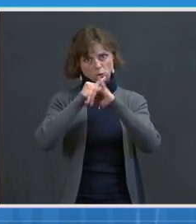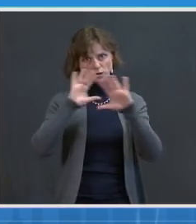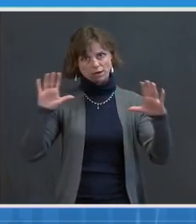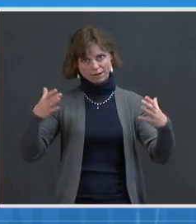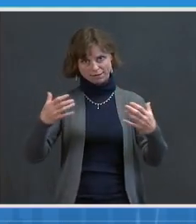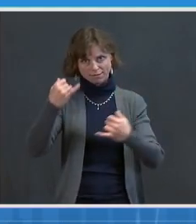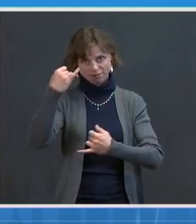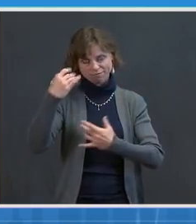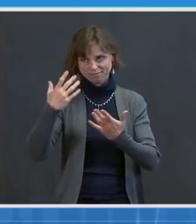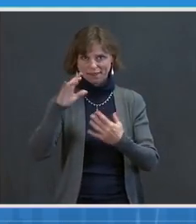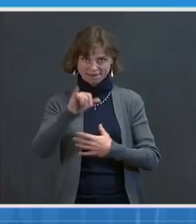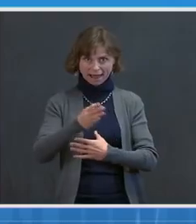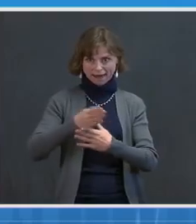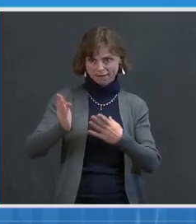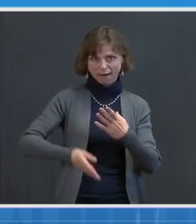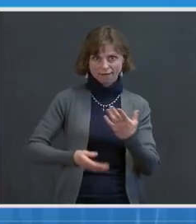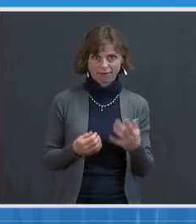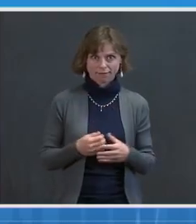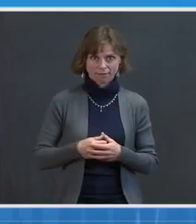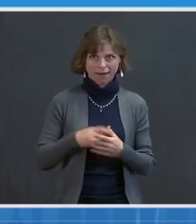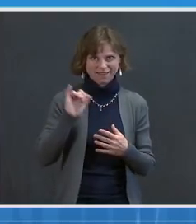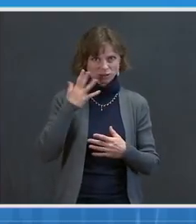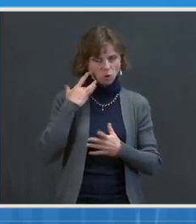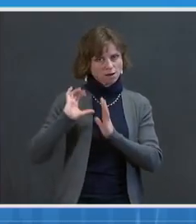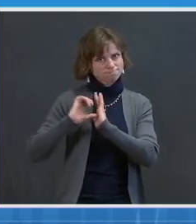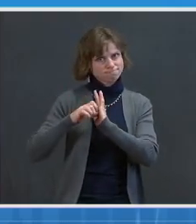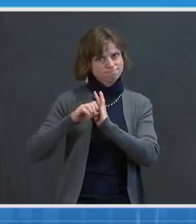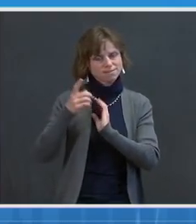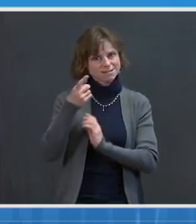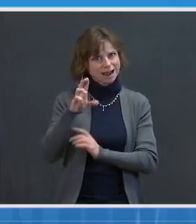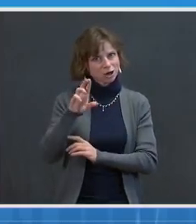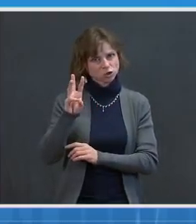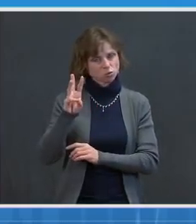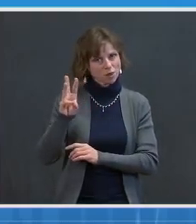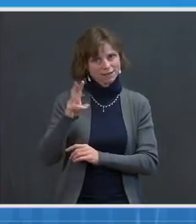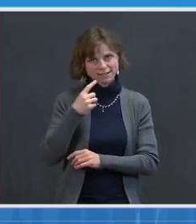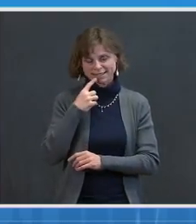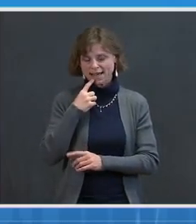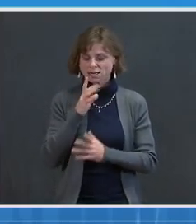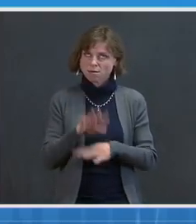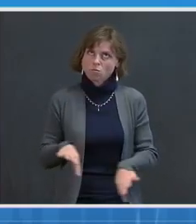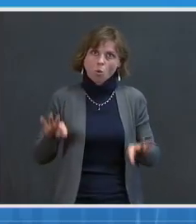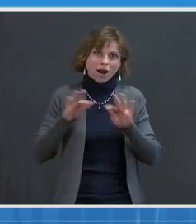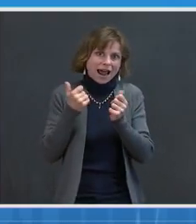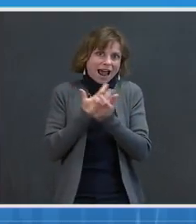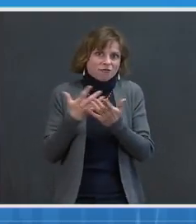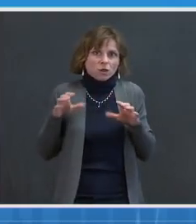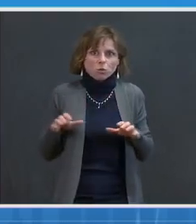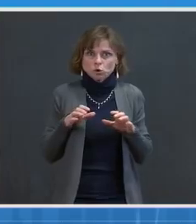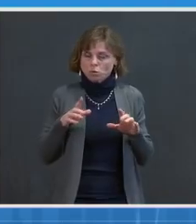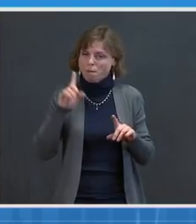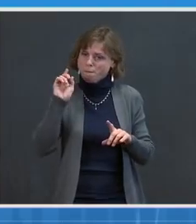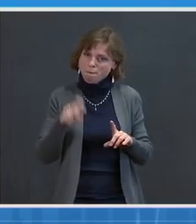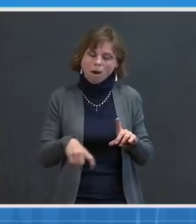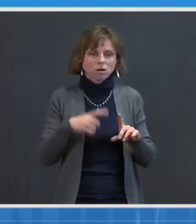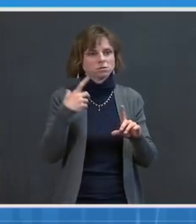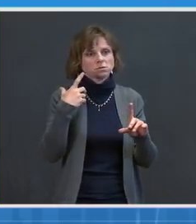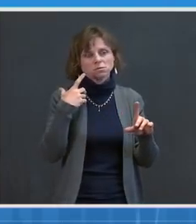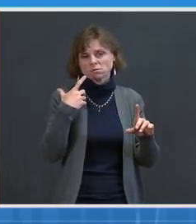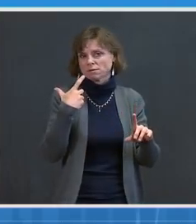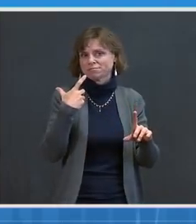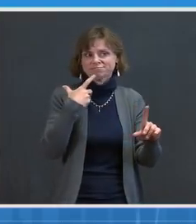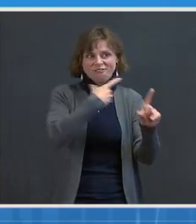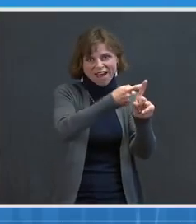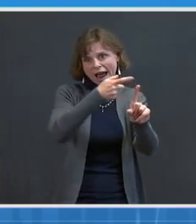underscore what Dr. Walensky said about the importance in every aspect of what we do of getting more people vaccinated, just as